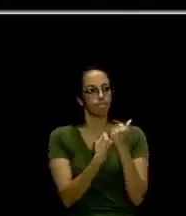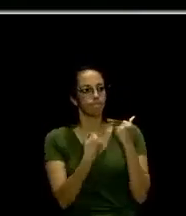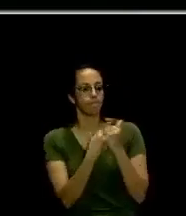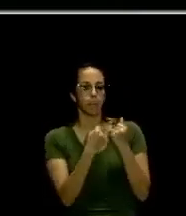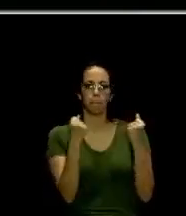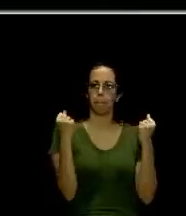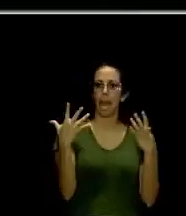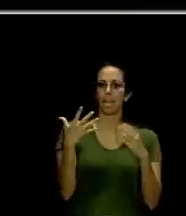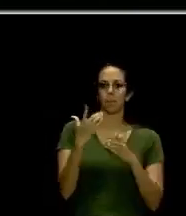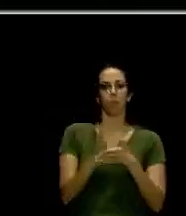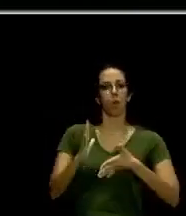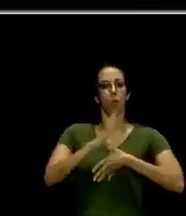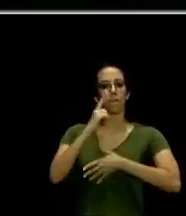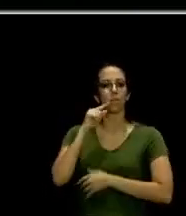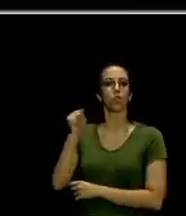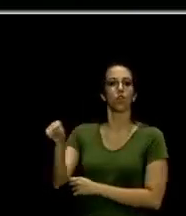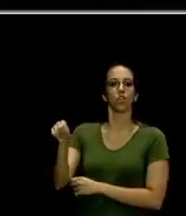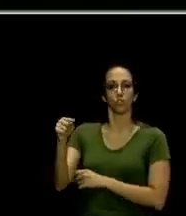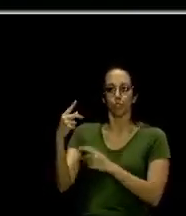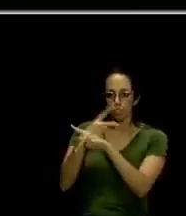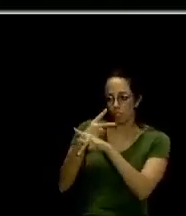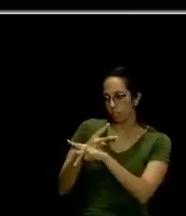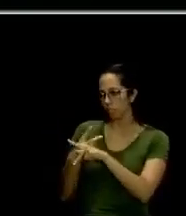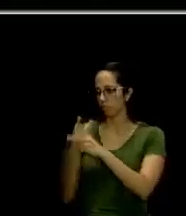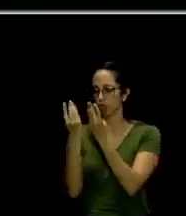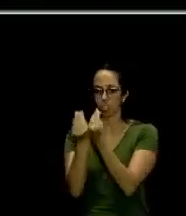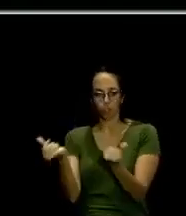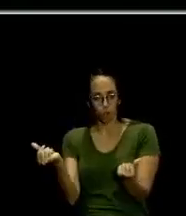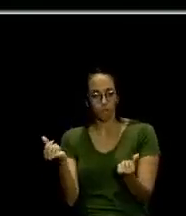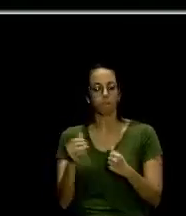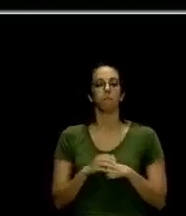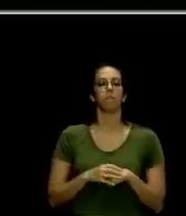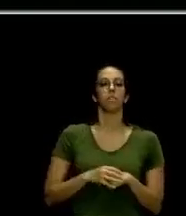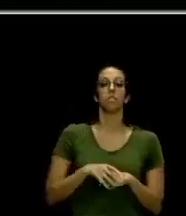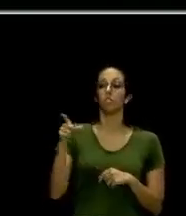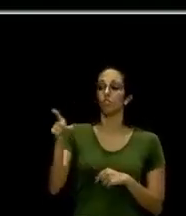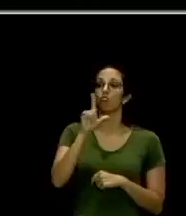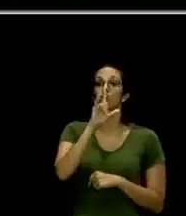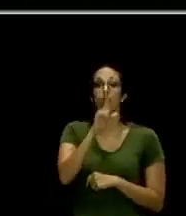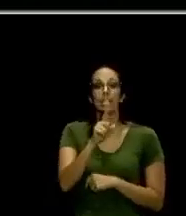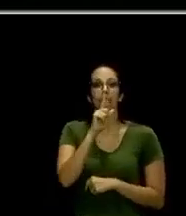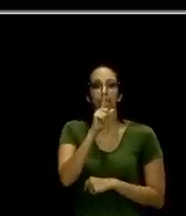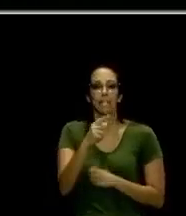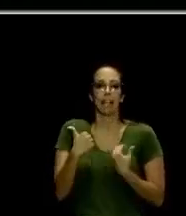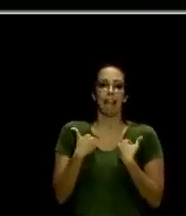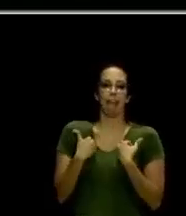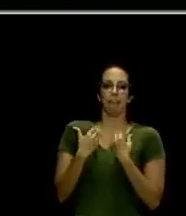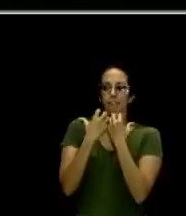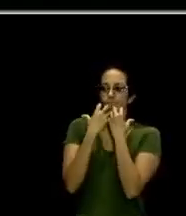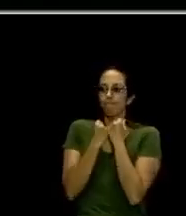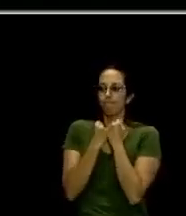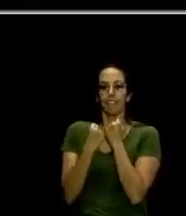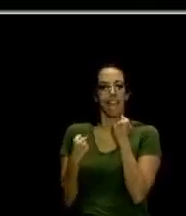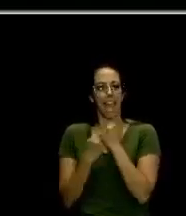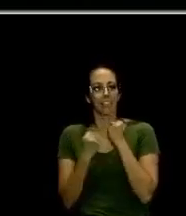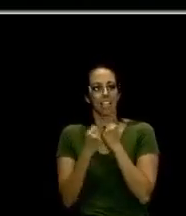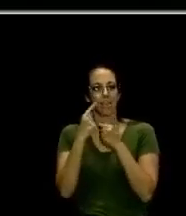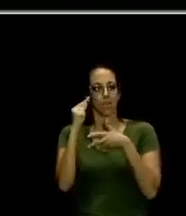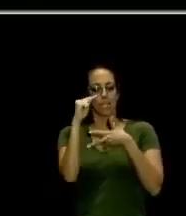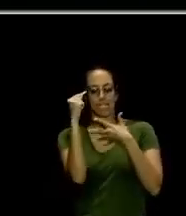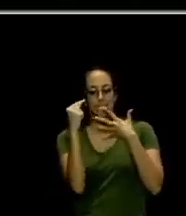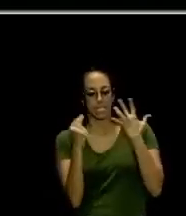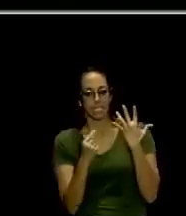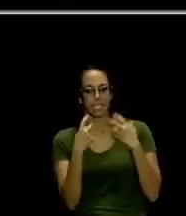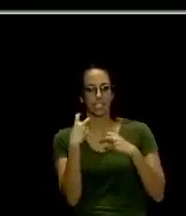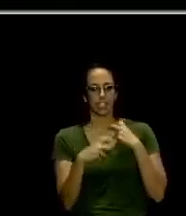a priority for her, and that she had a real passion for advocating for those issues,